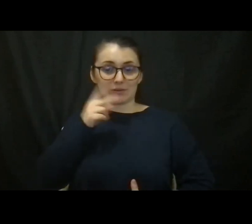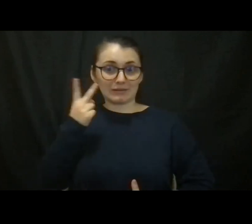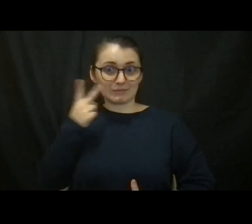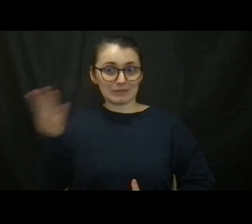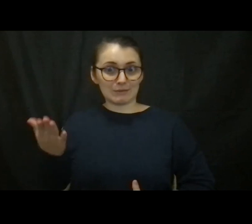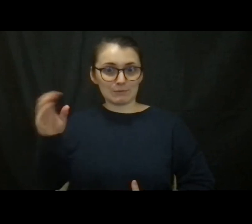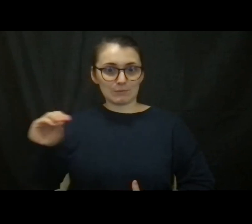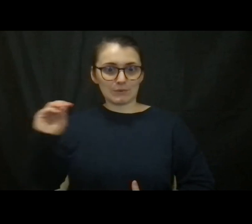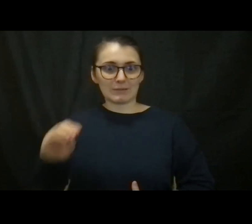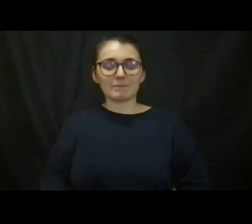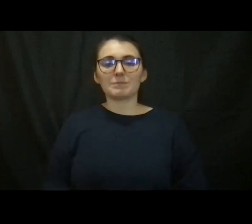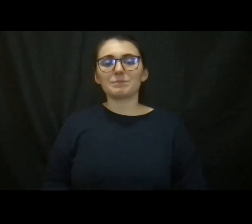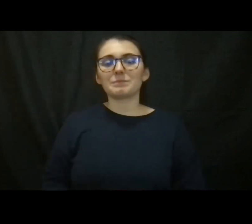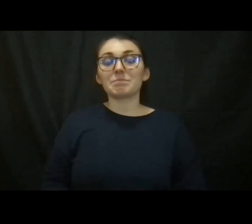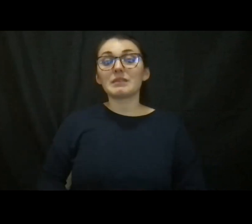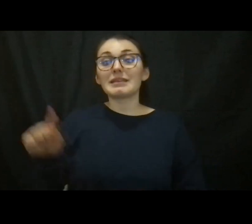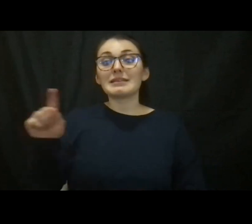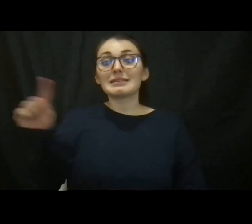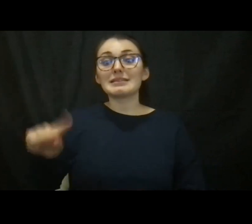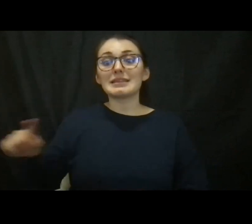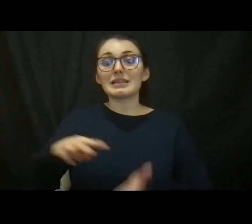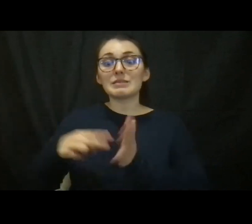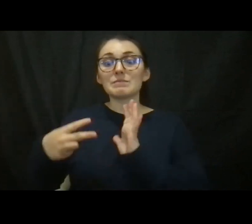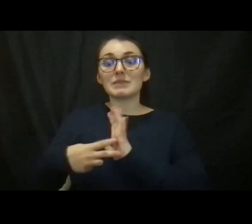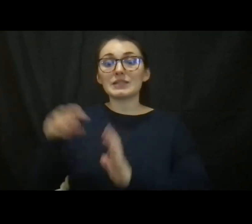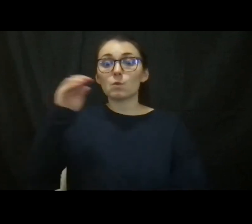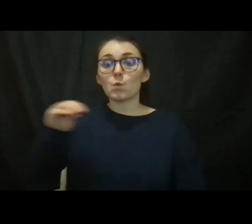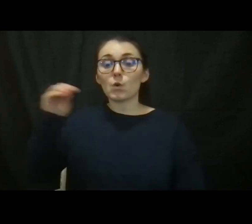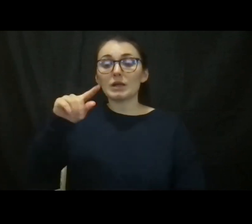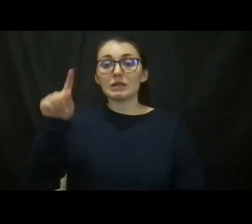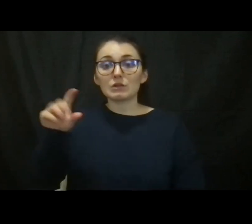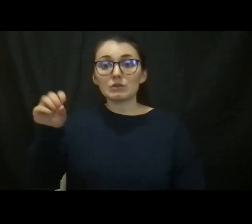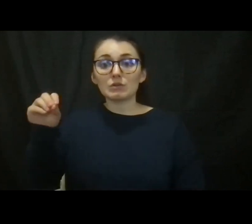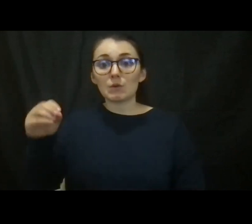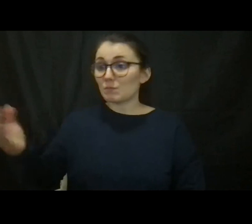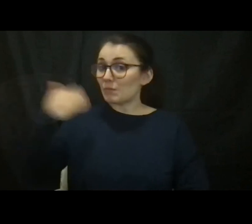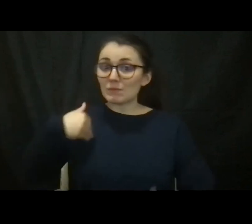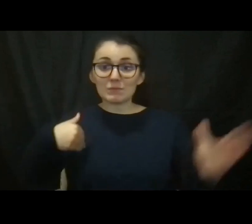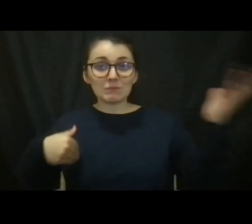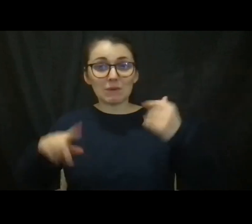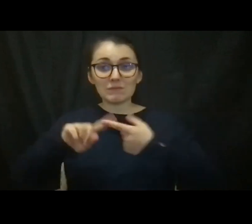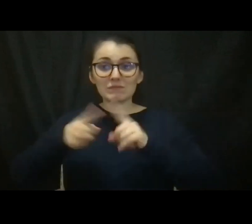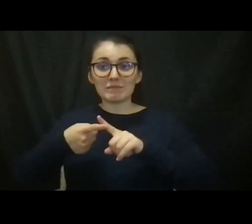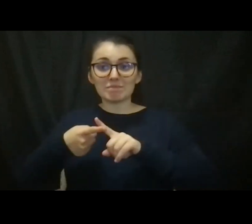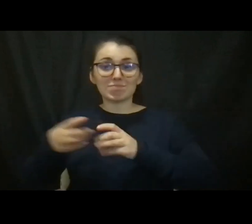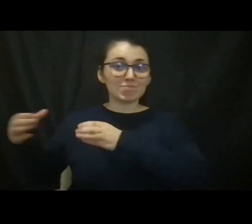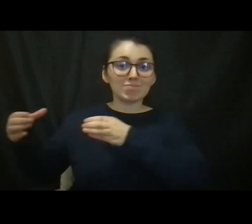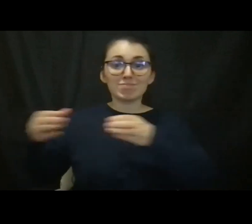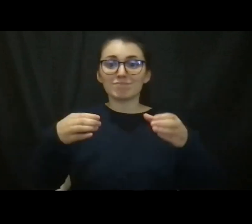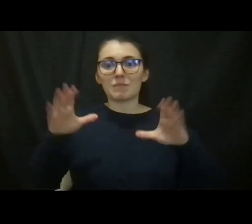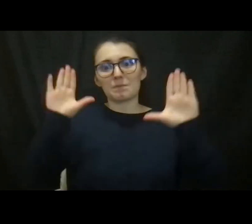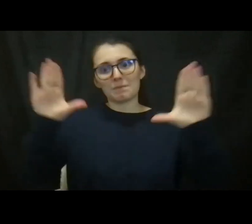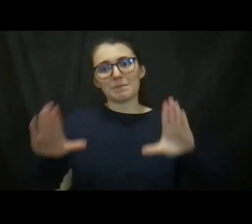Z is for the Oregon Zoo. Bring along some friends. It's a wonderful place to visit as